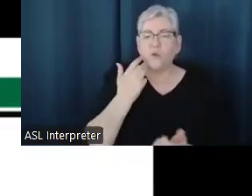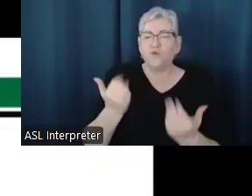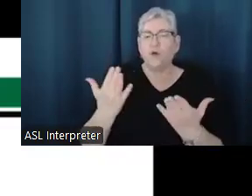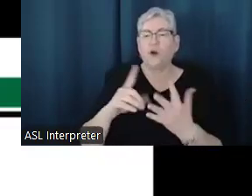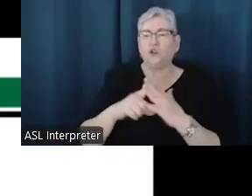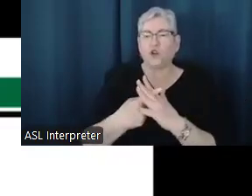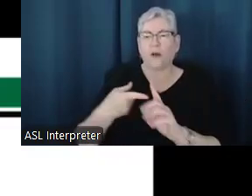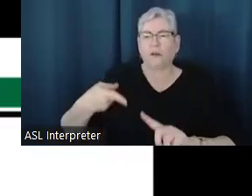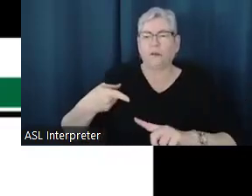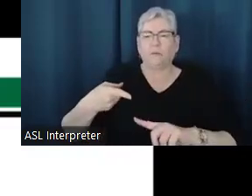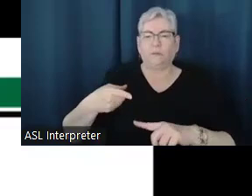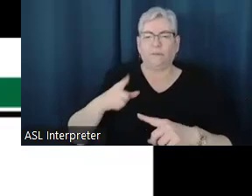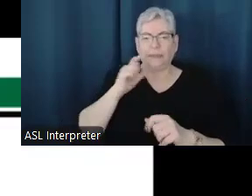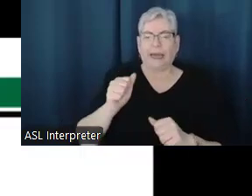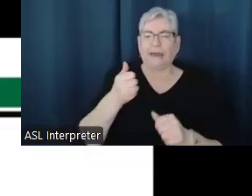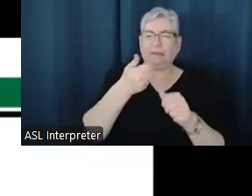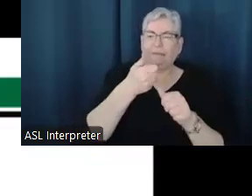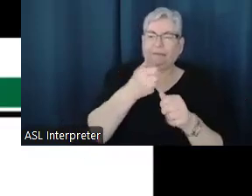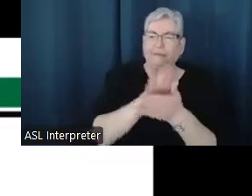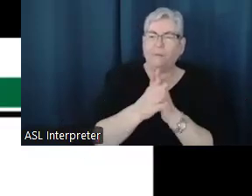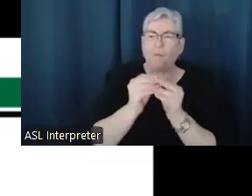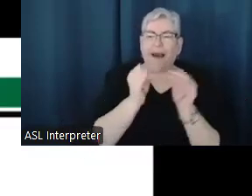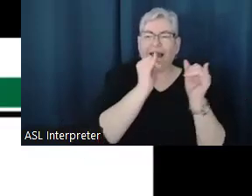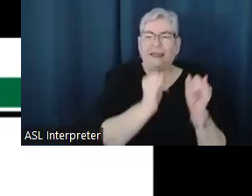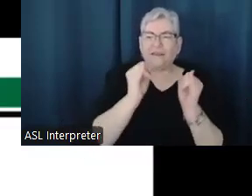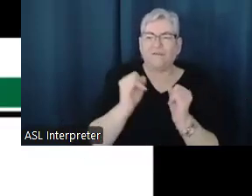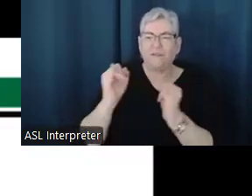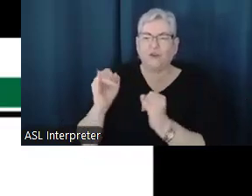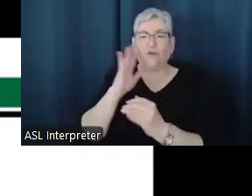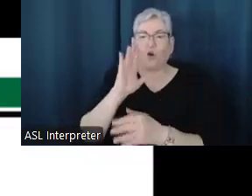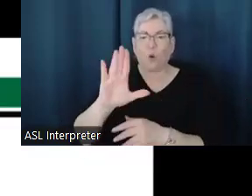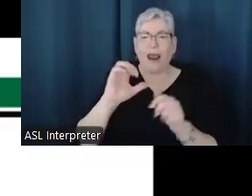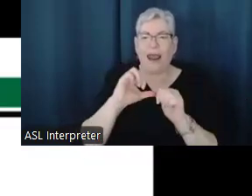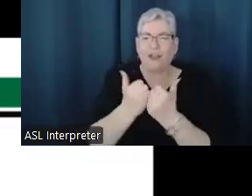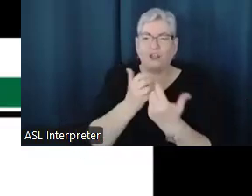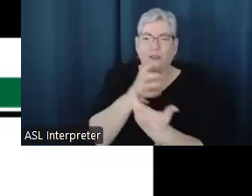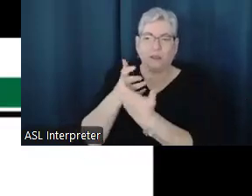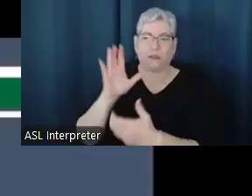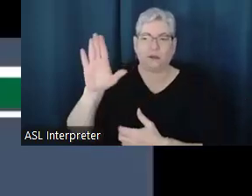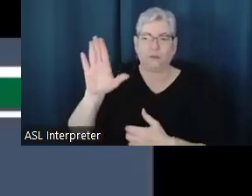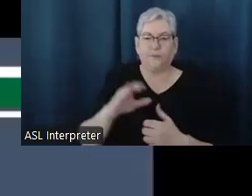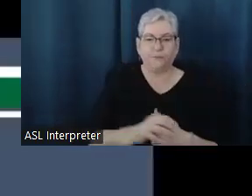be able to individualize this with your agency. Go ahead.